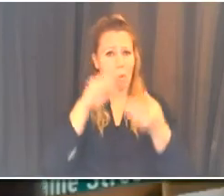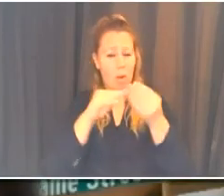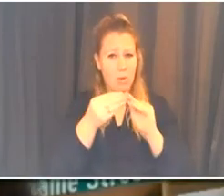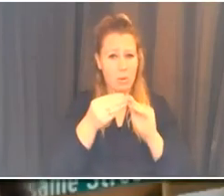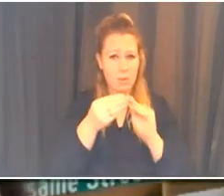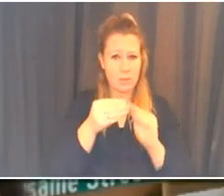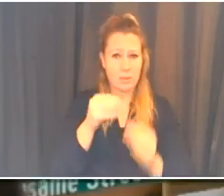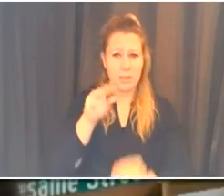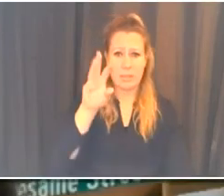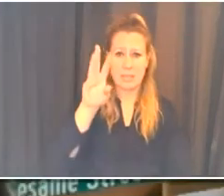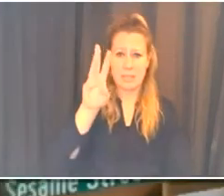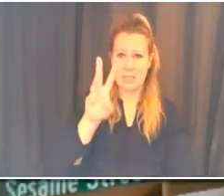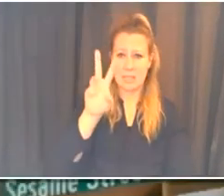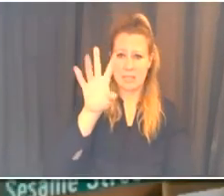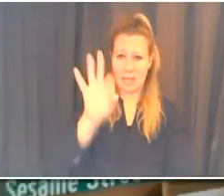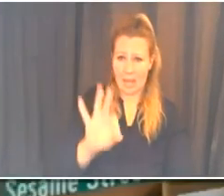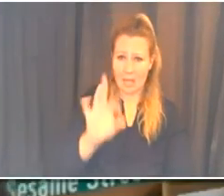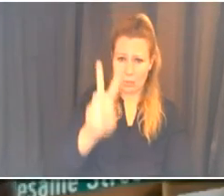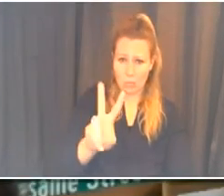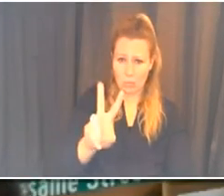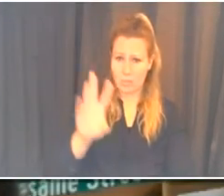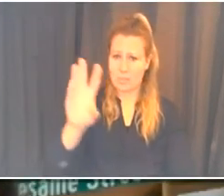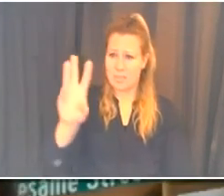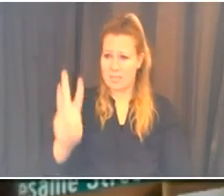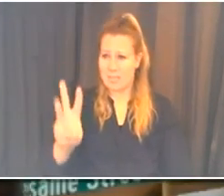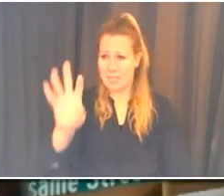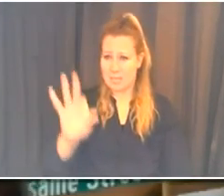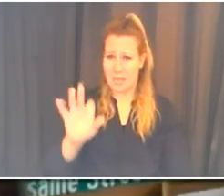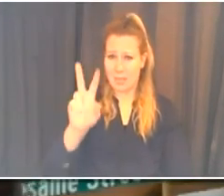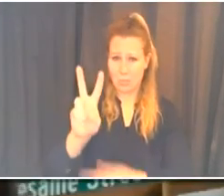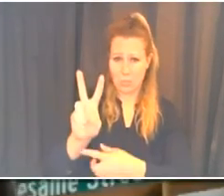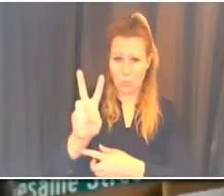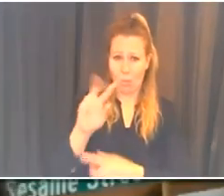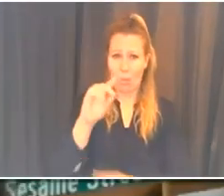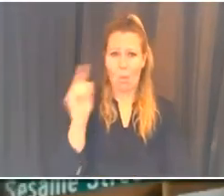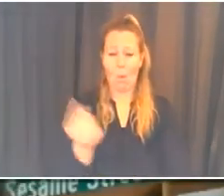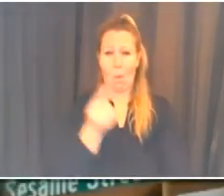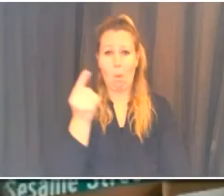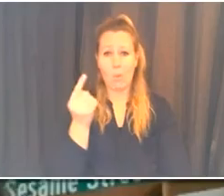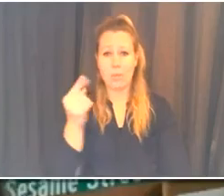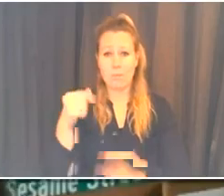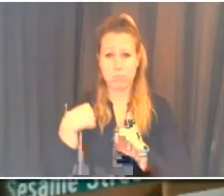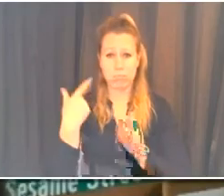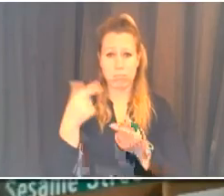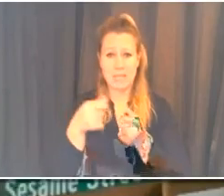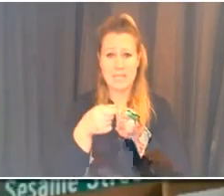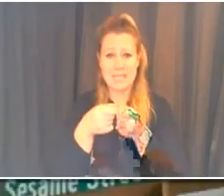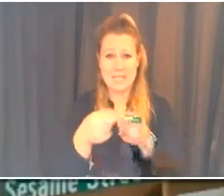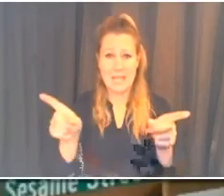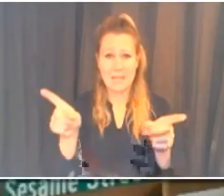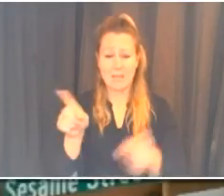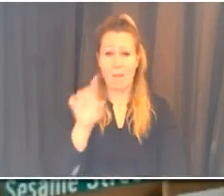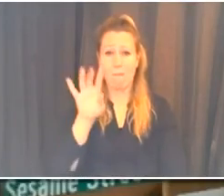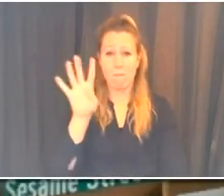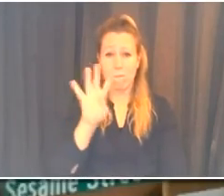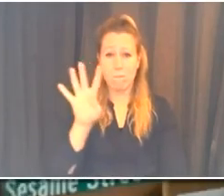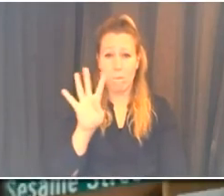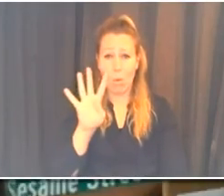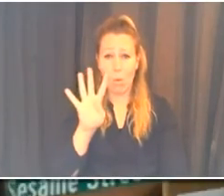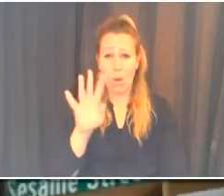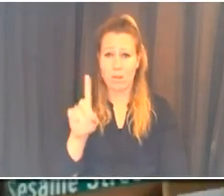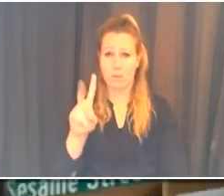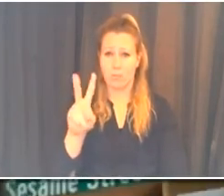the first one came it took until April 7th um we heard from provider after